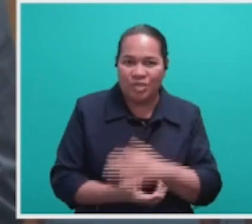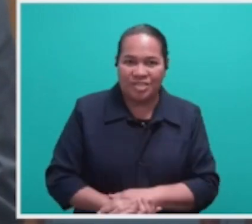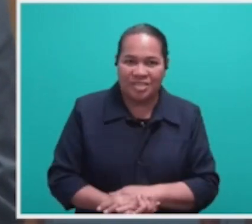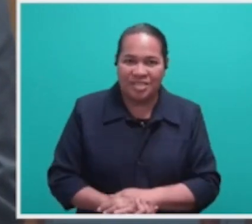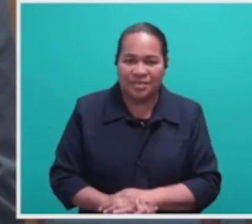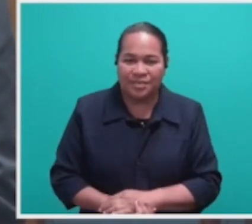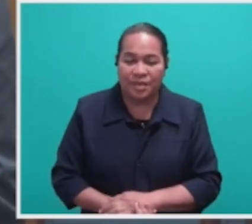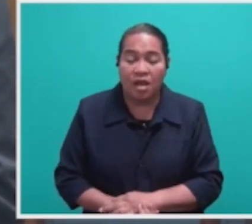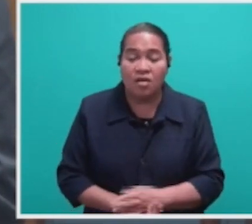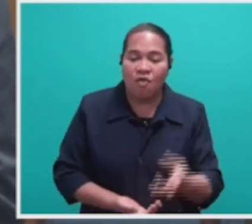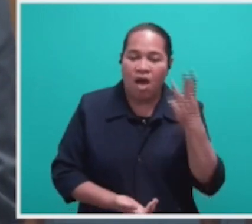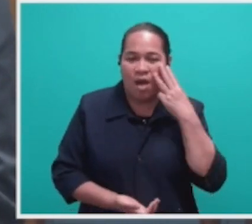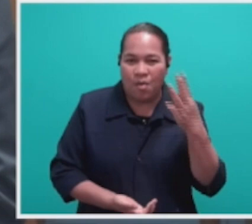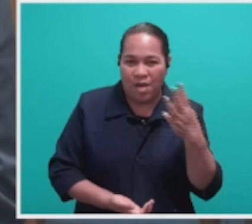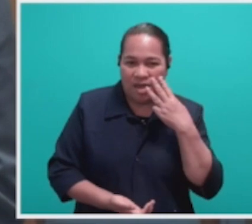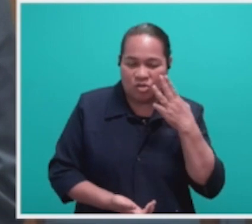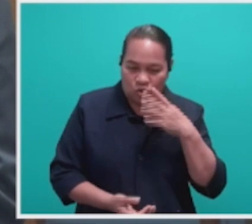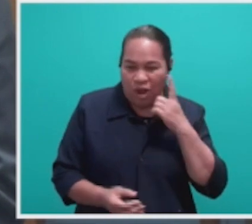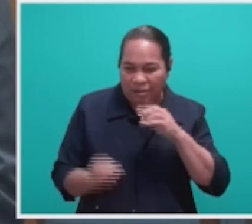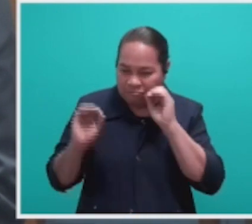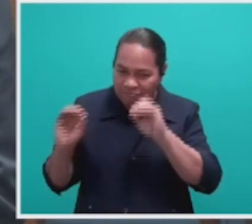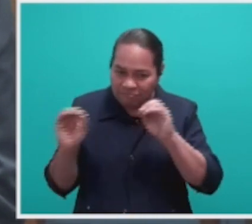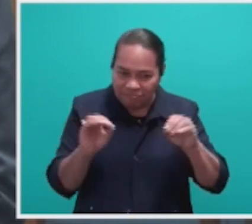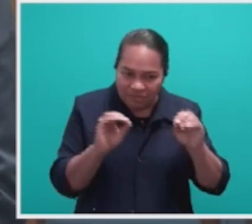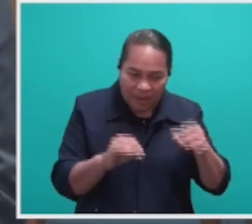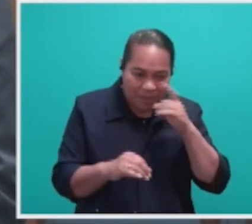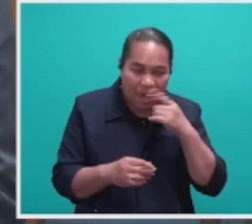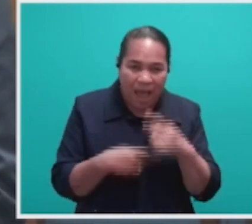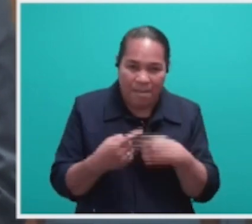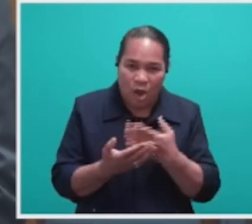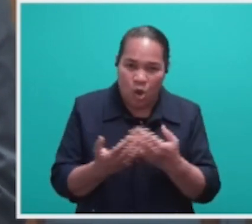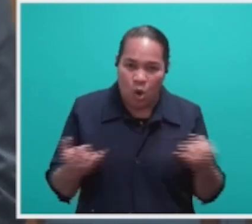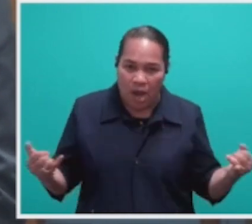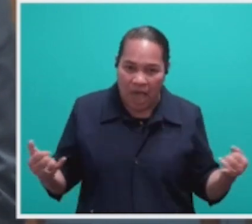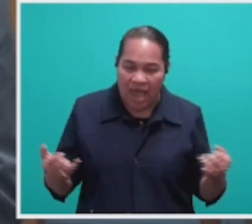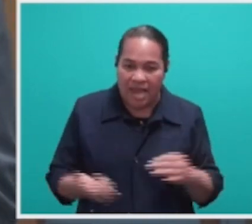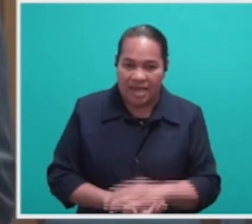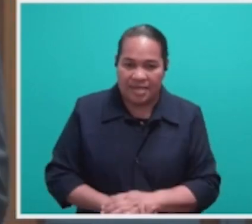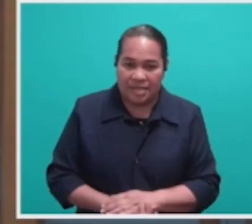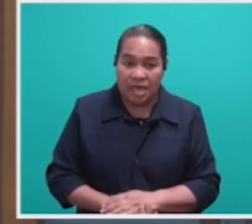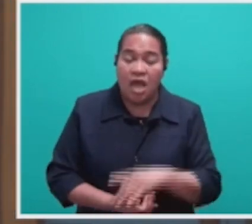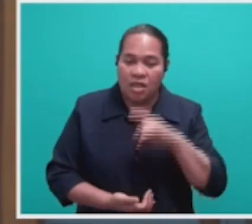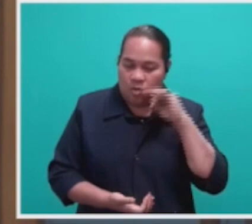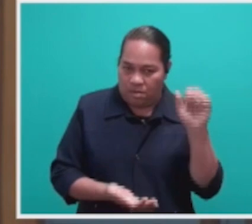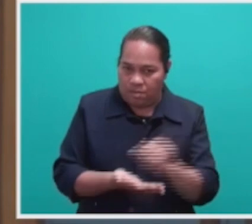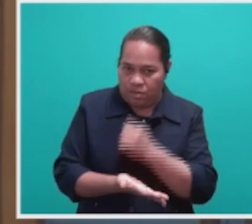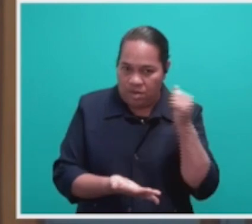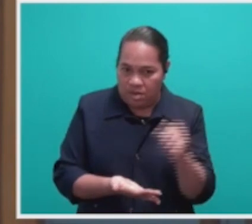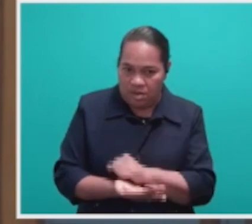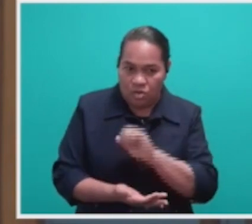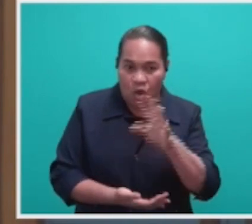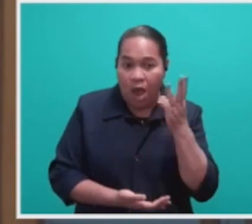to awareness and educating the public on online scams. They will be publicizing their